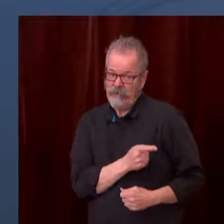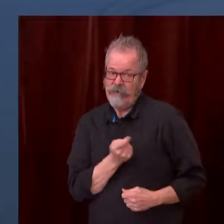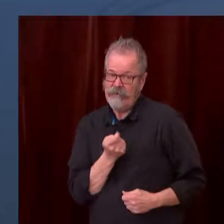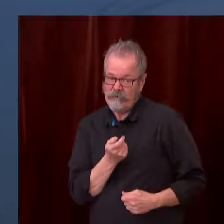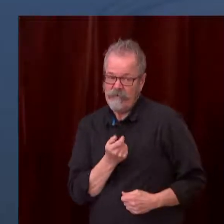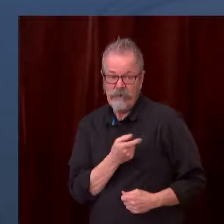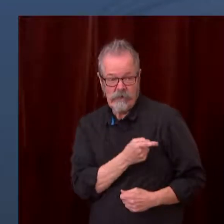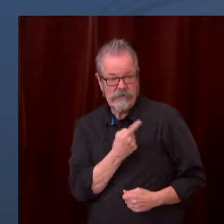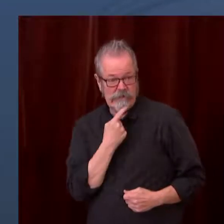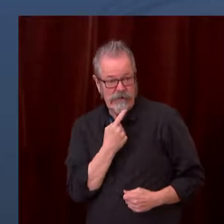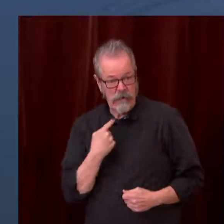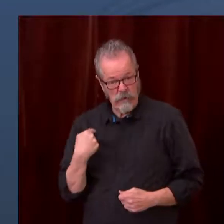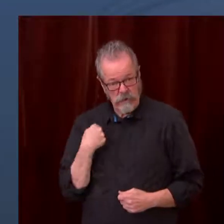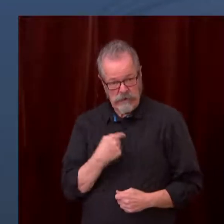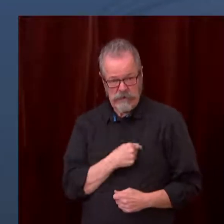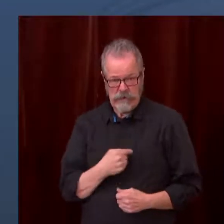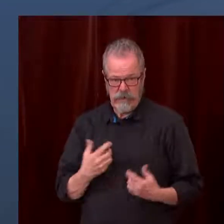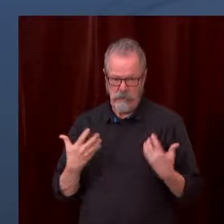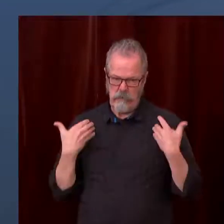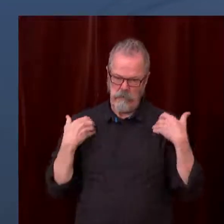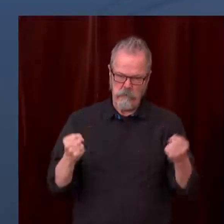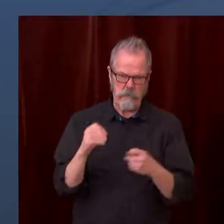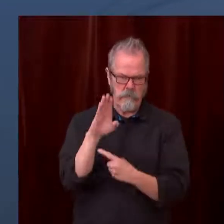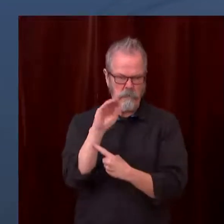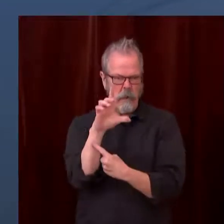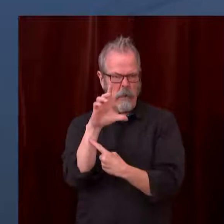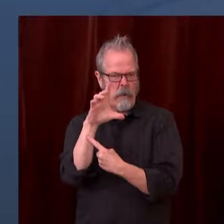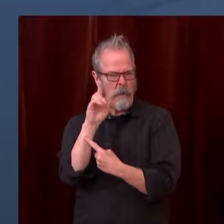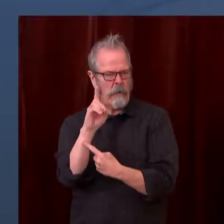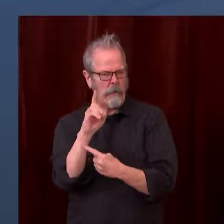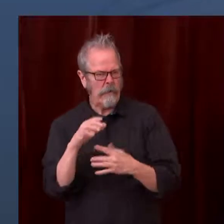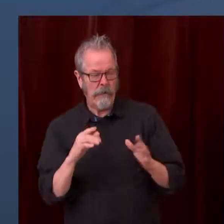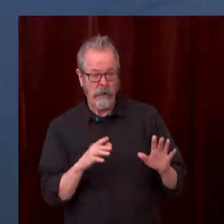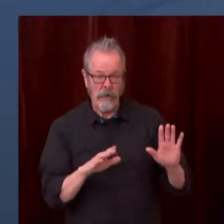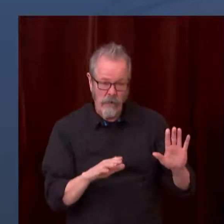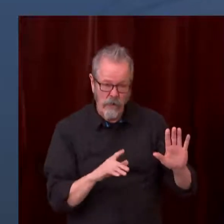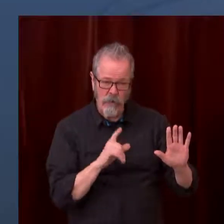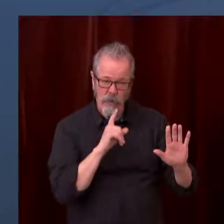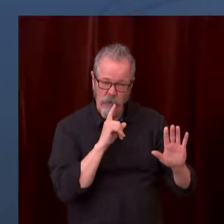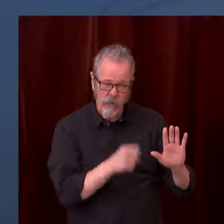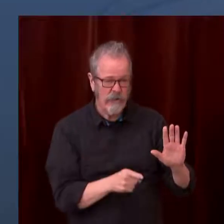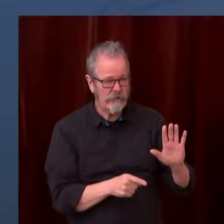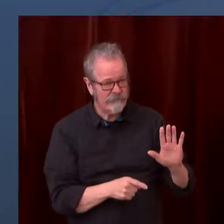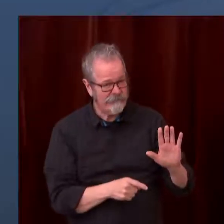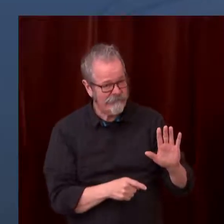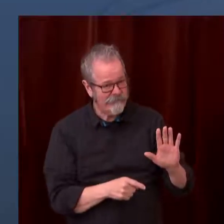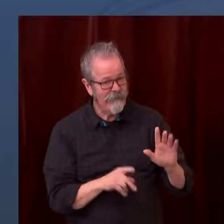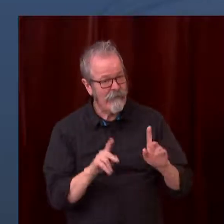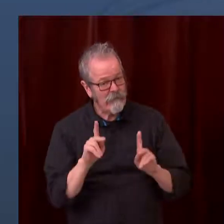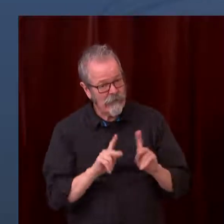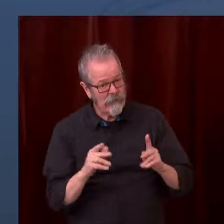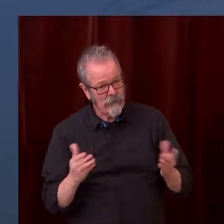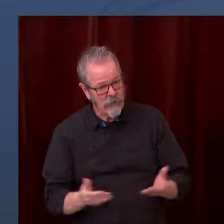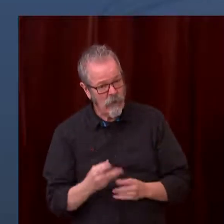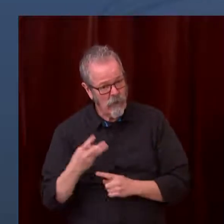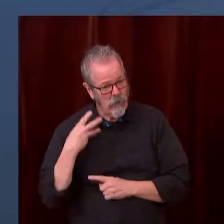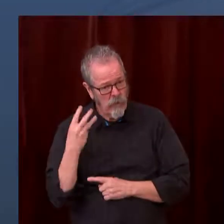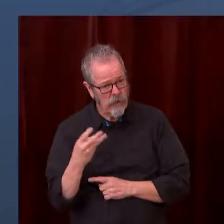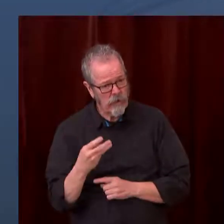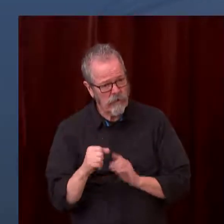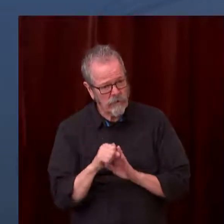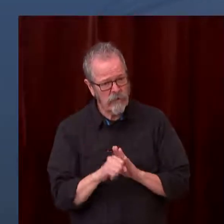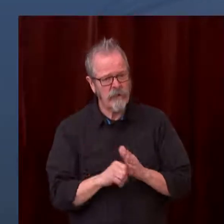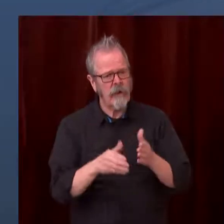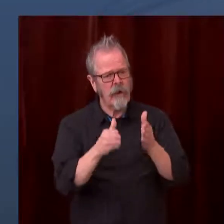are really asking is simply for us to do the things that we know that work. And fortunately, we know what those things are because it is being done